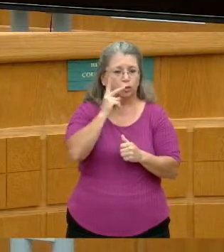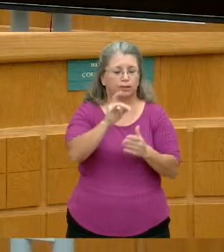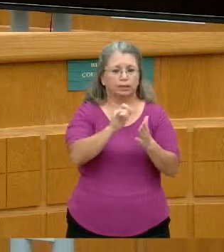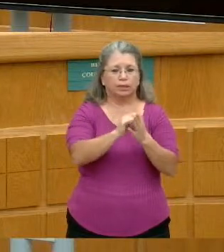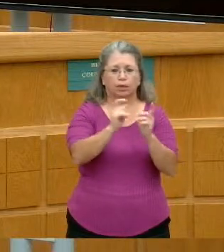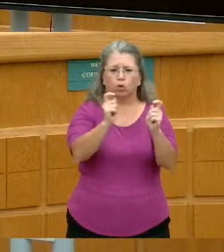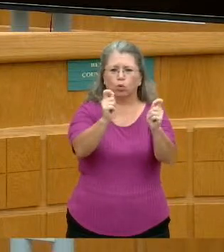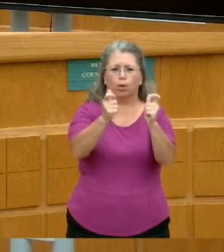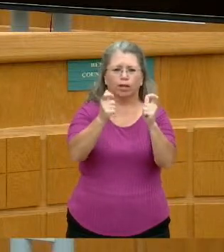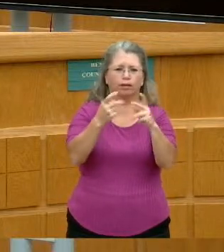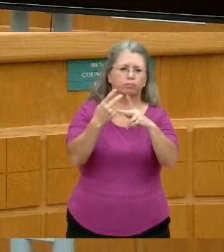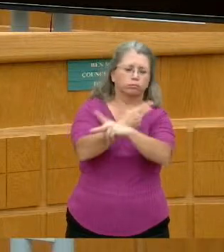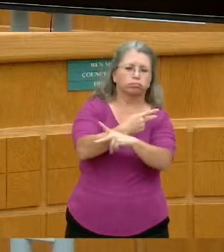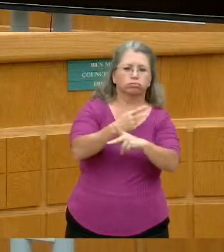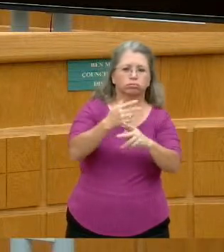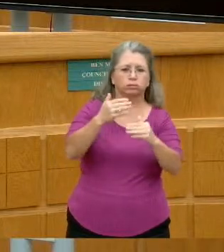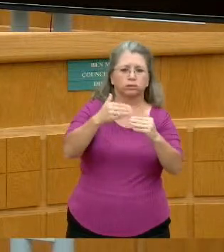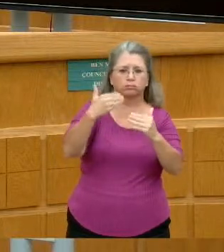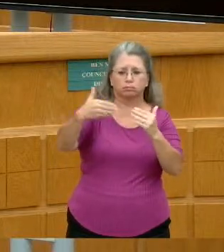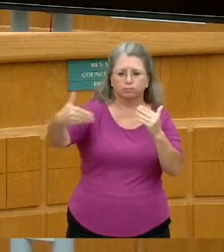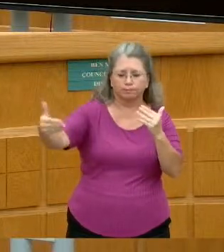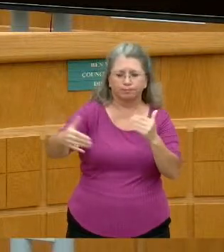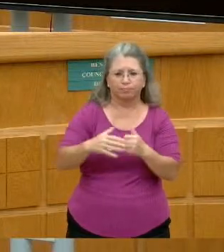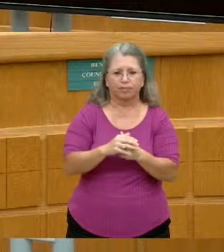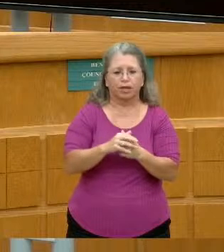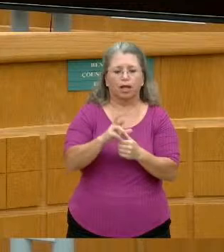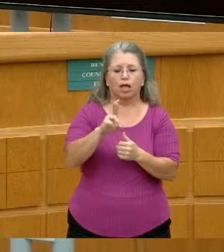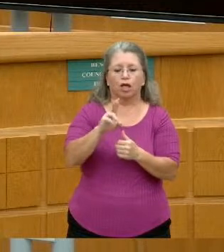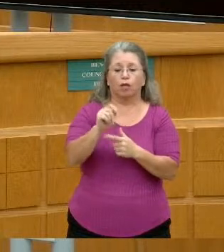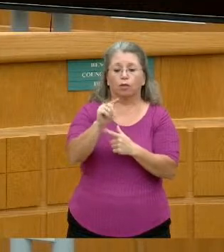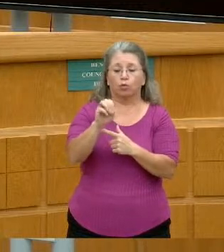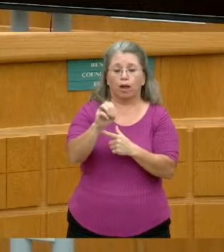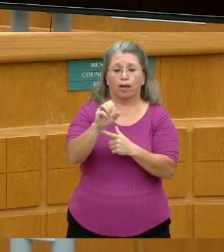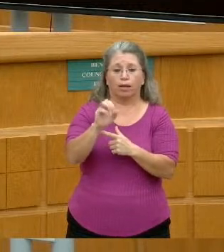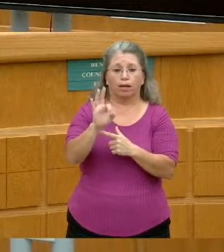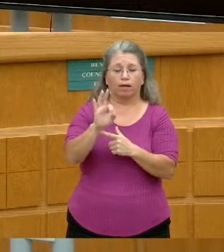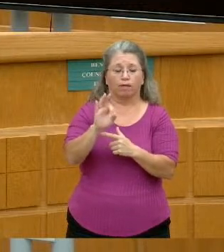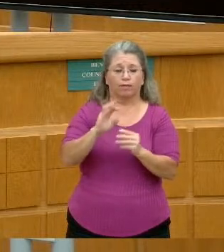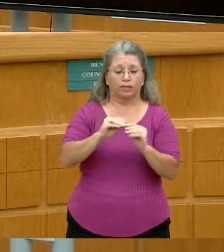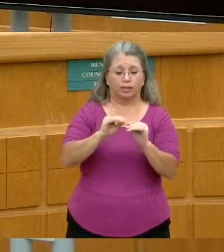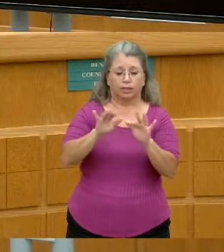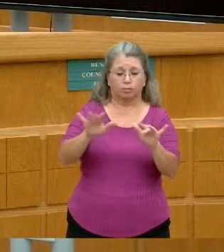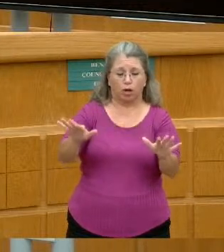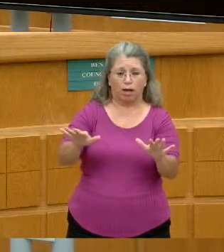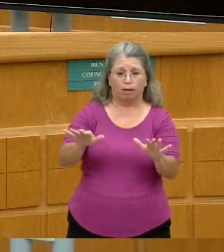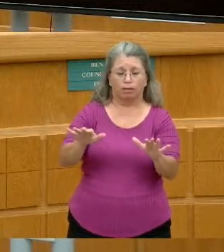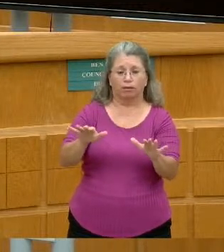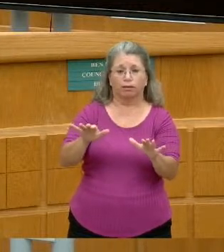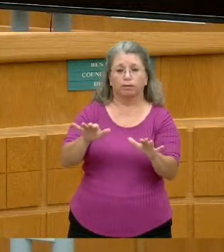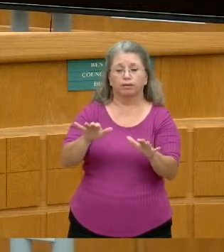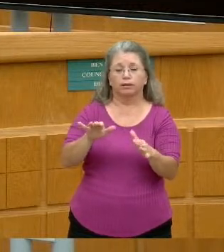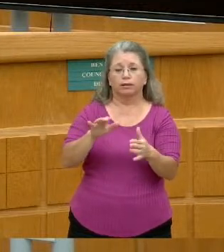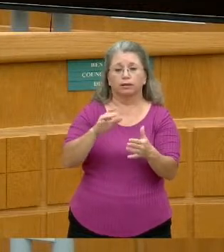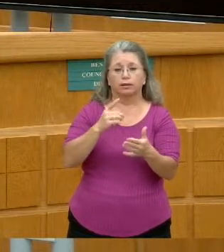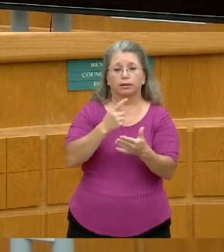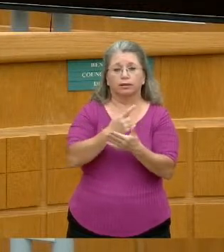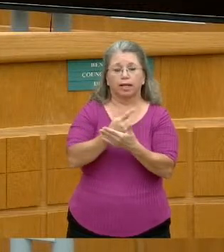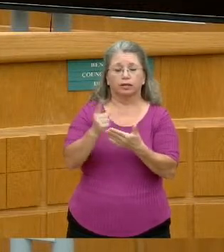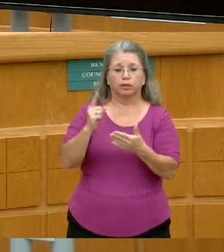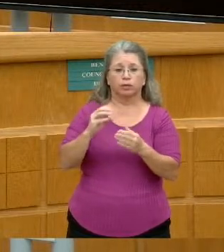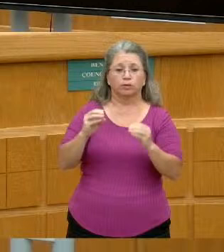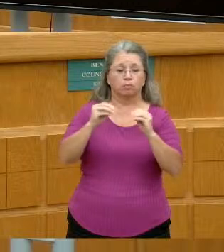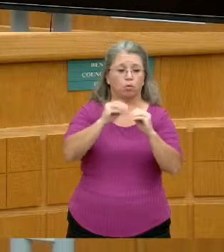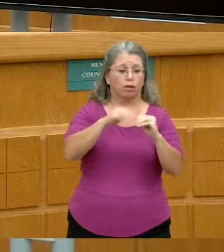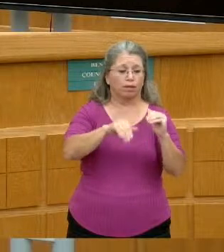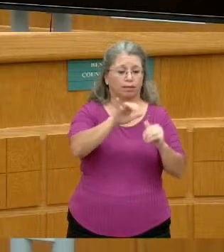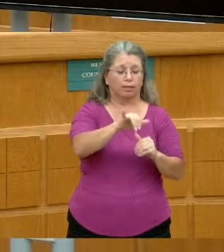out of control. The rate of spread here right now, or at least a week ago, was even higher than this. It was